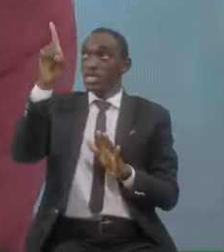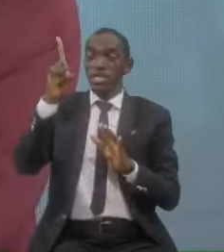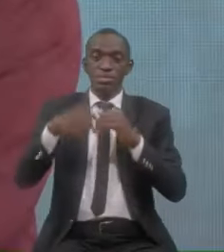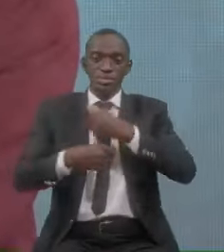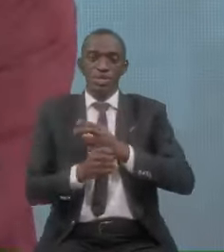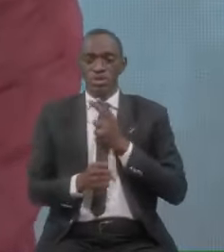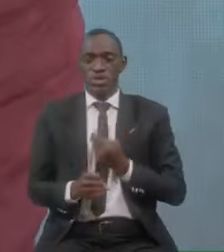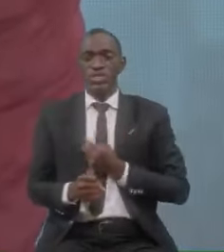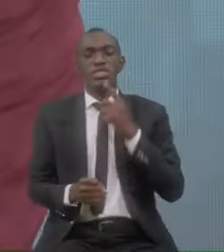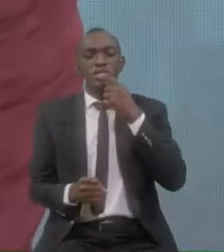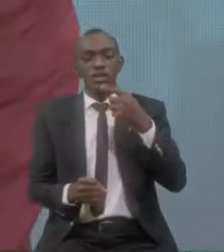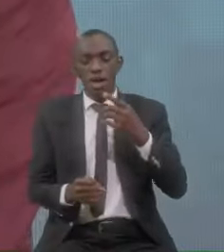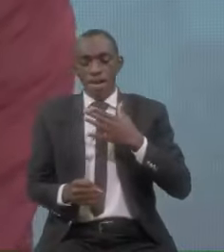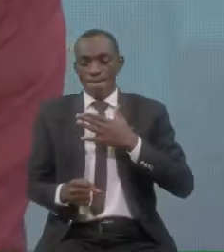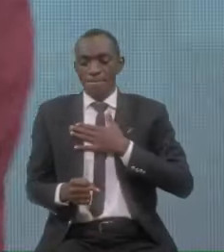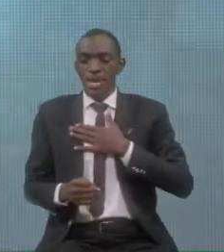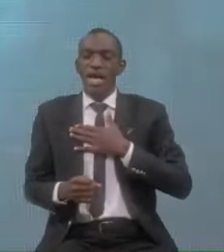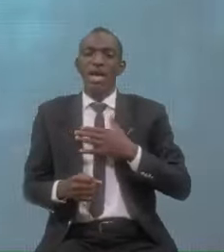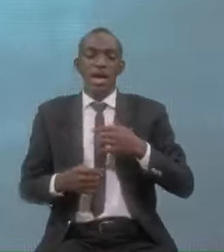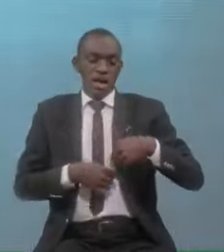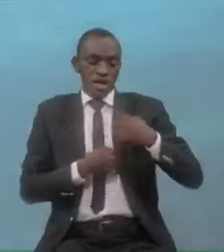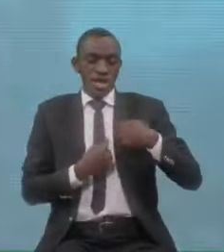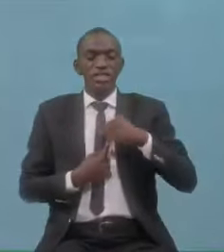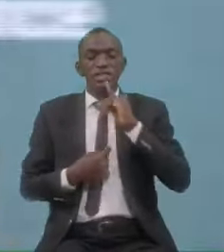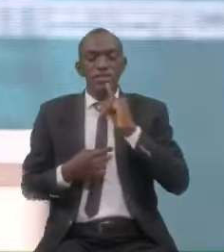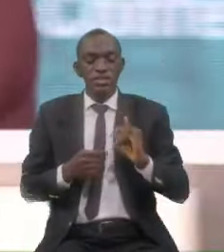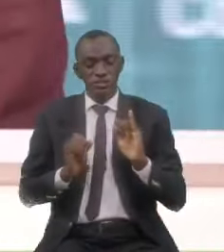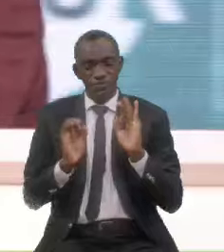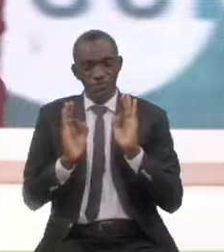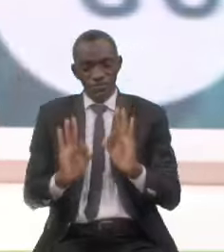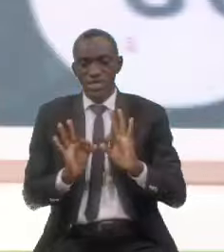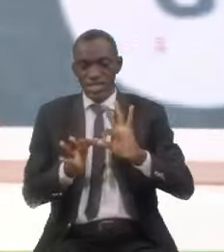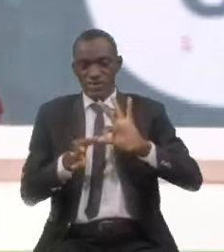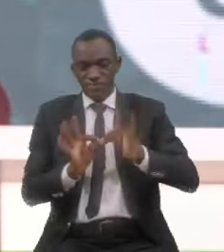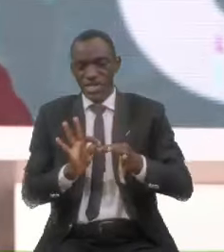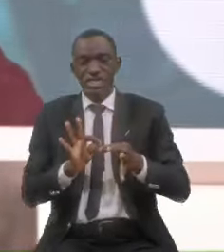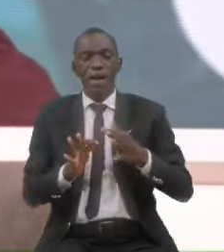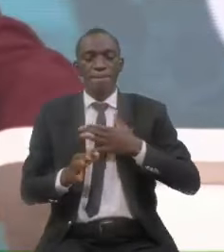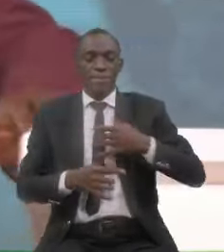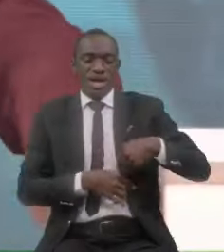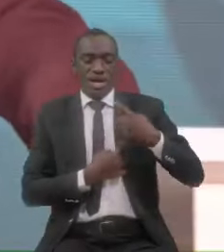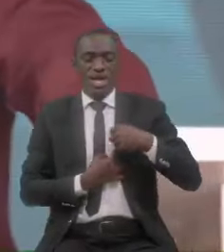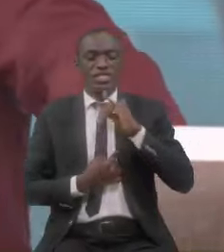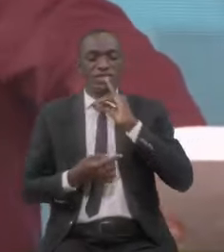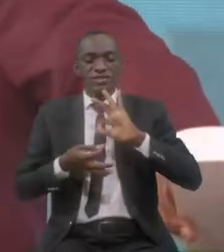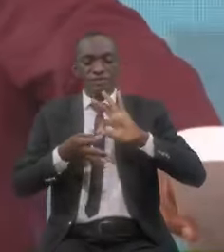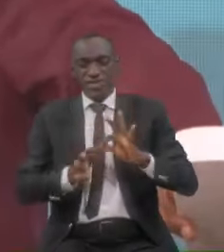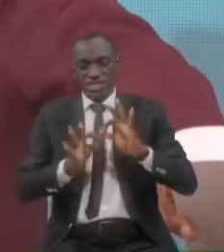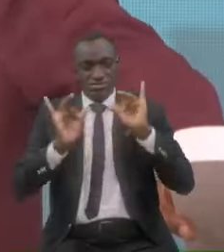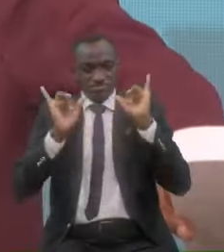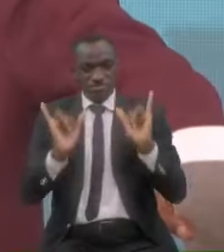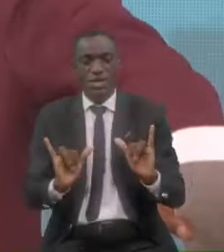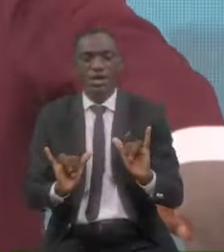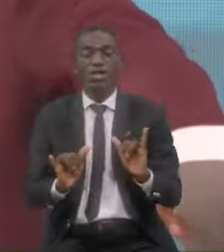is fixed, O God. My heart is fixed. It's the Holy Ghost that